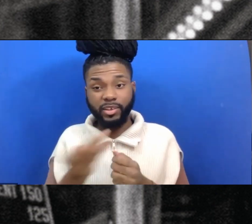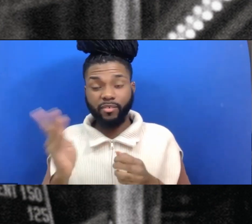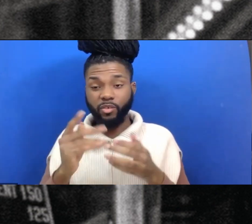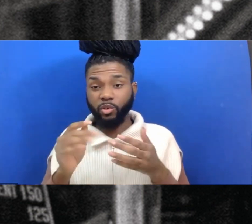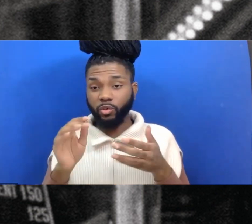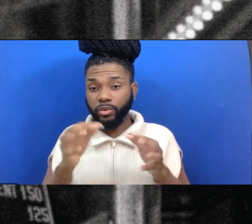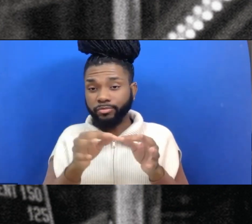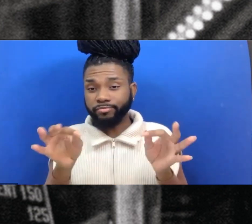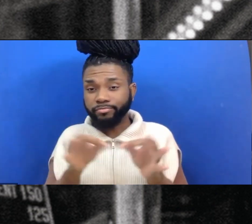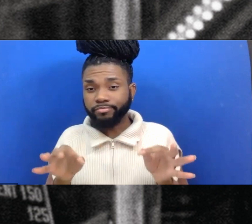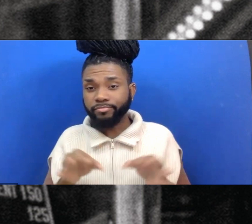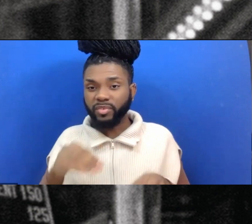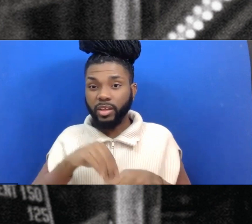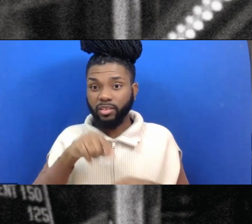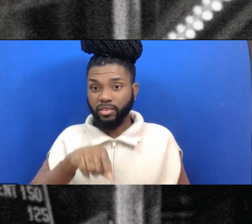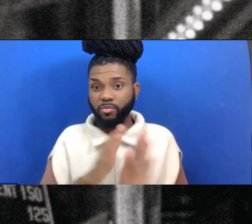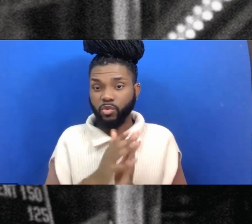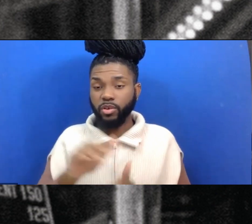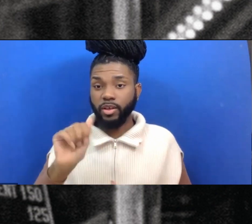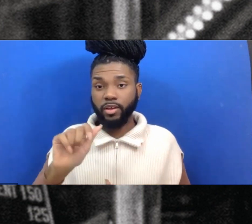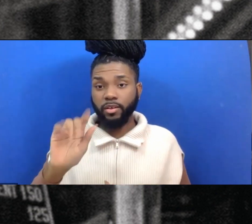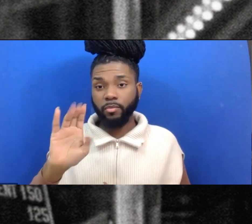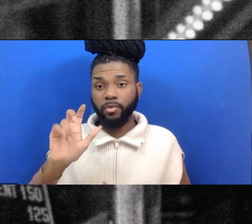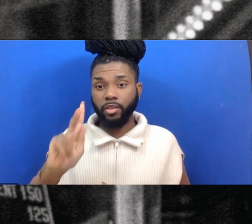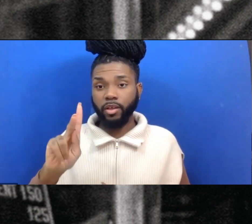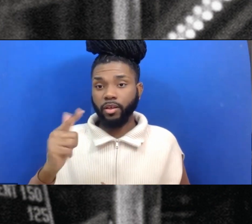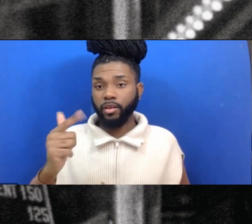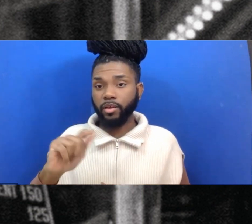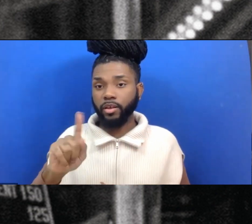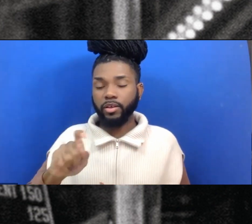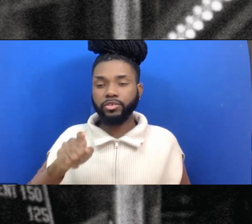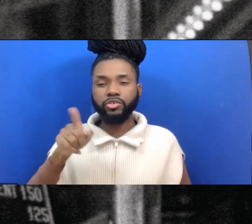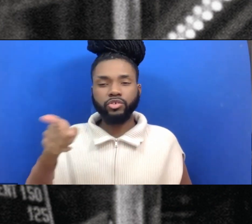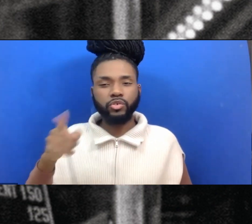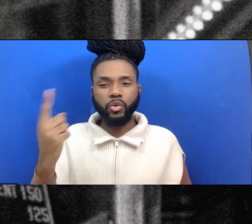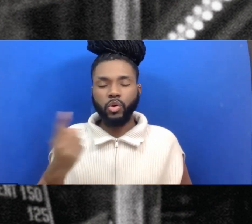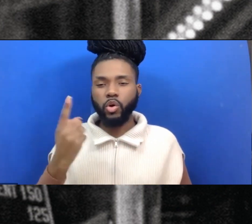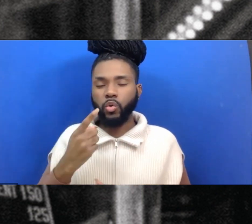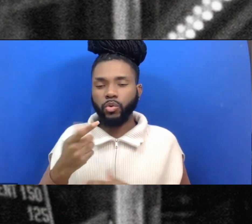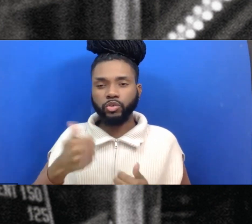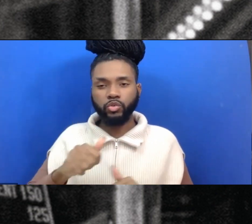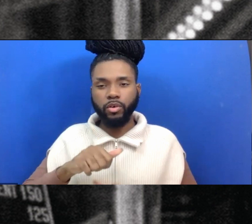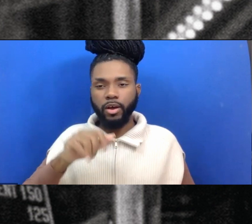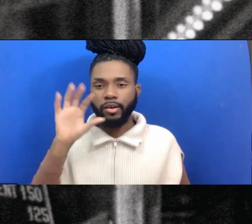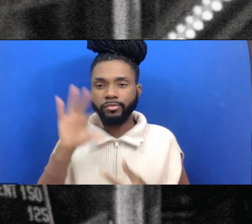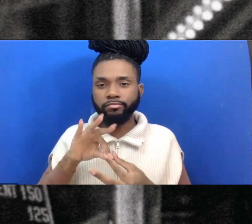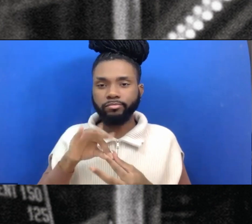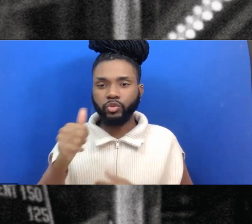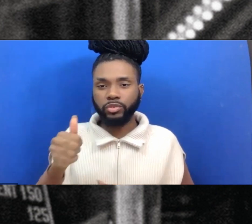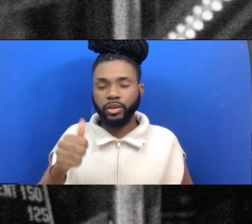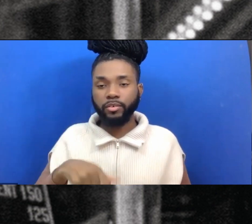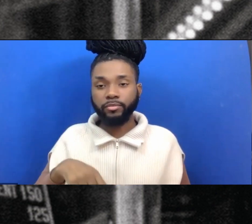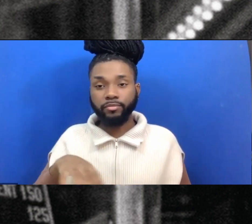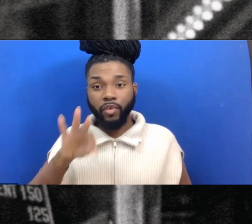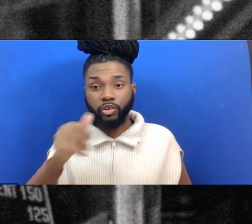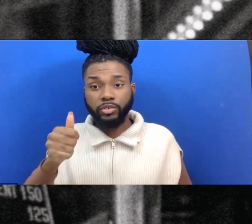Black Gaze, she insists on always locating herself her body, her